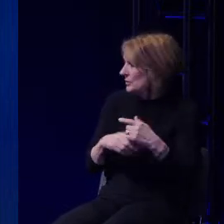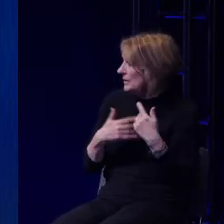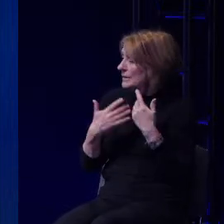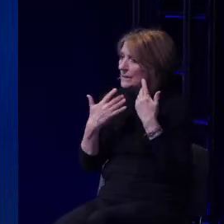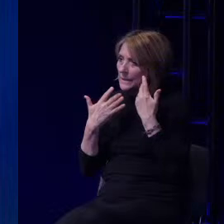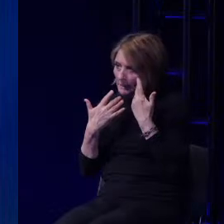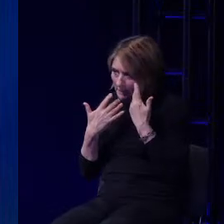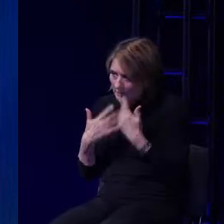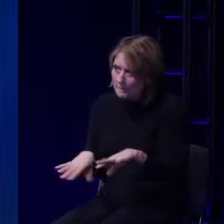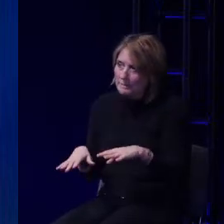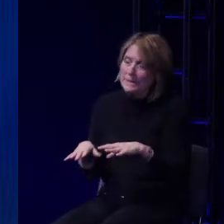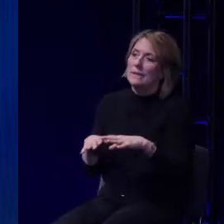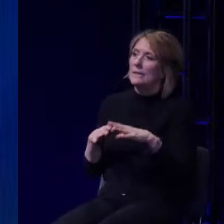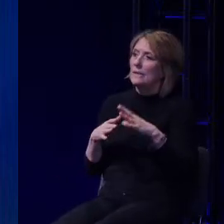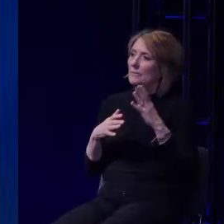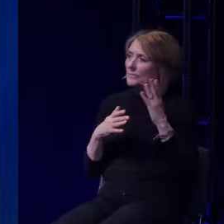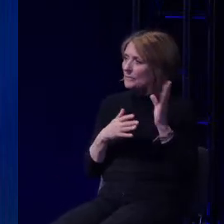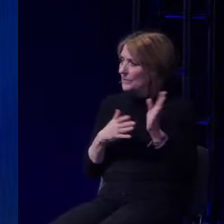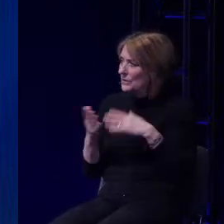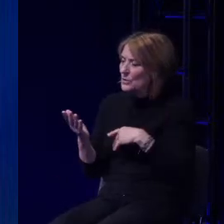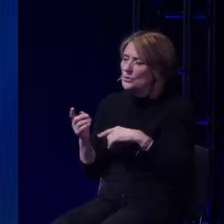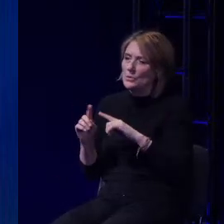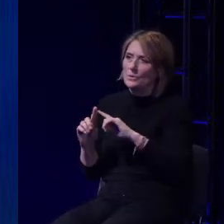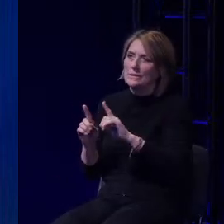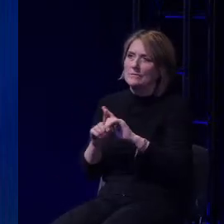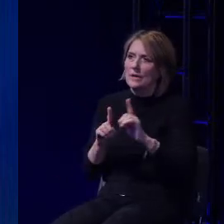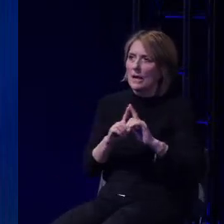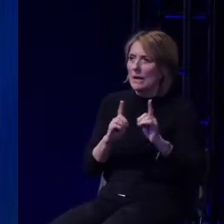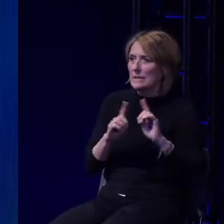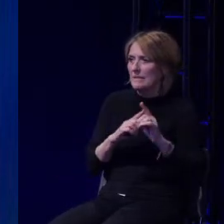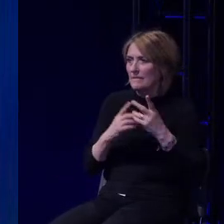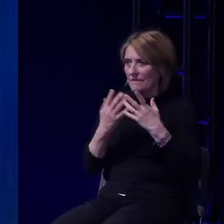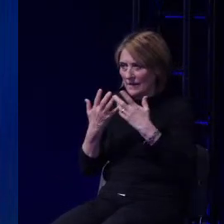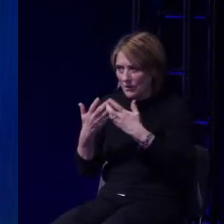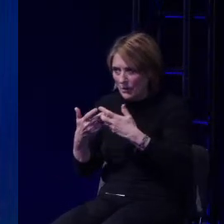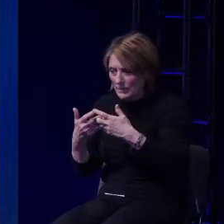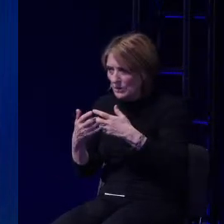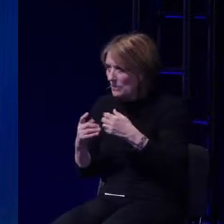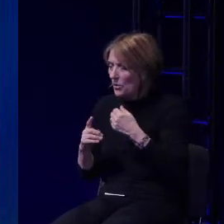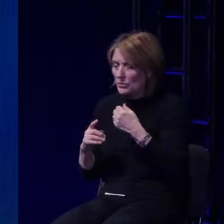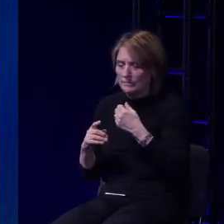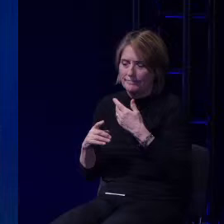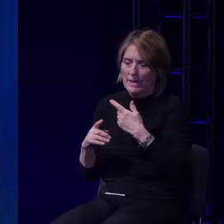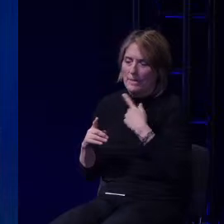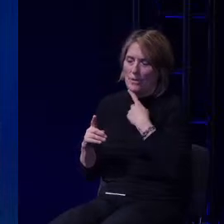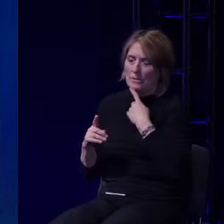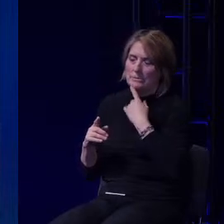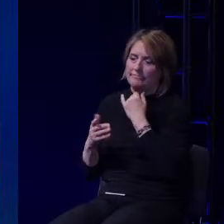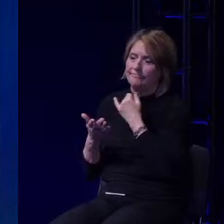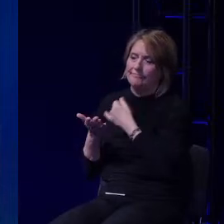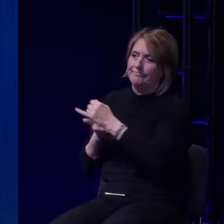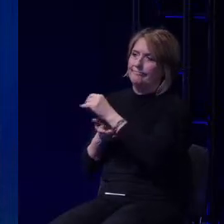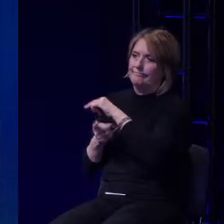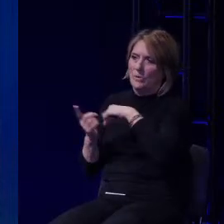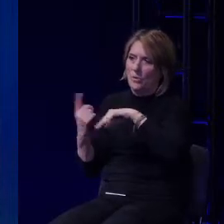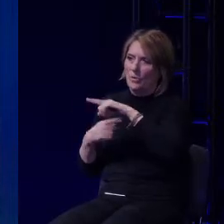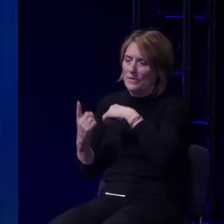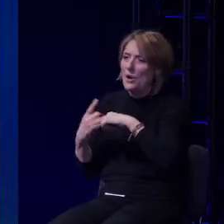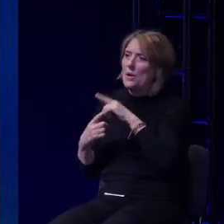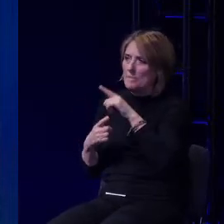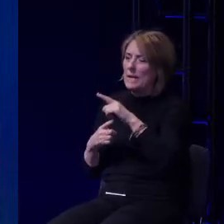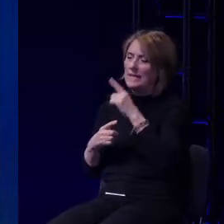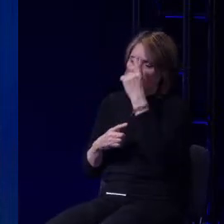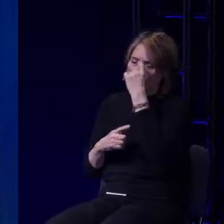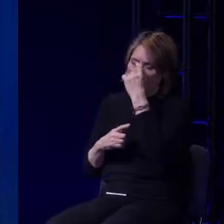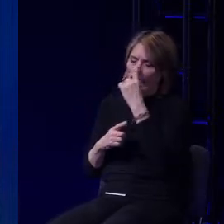dollies and cranes and all kinds of equipment, and we were at the show, so I'm not knocking all that. I'm just saying that if you can get your brain into